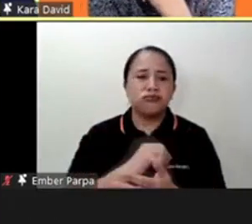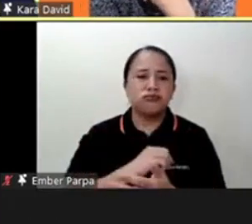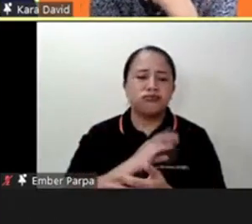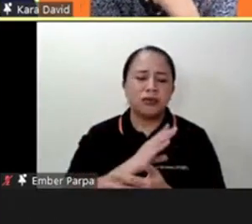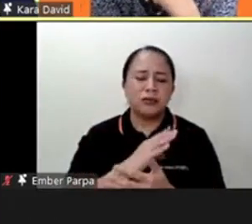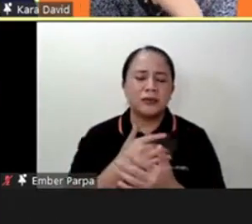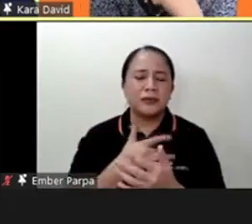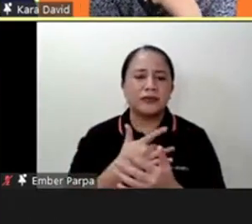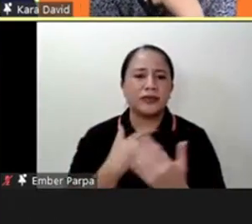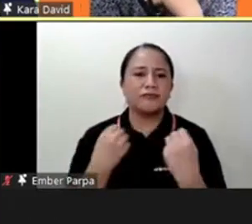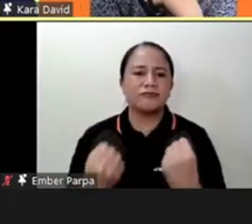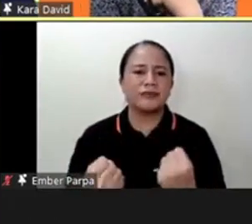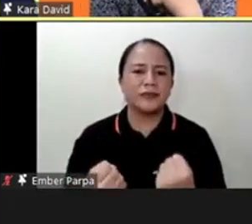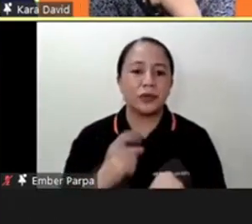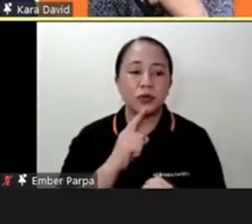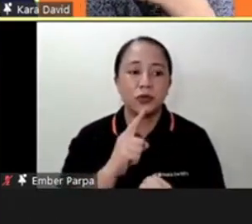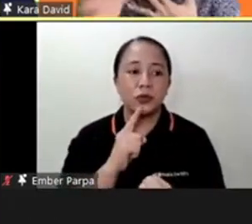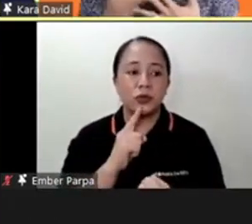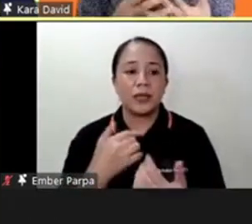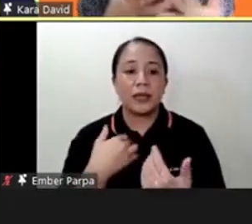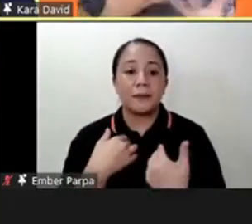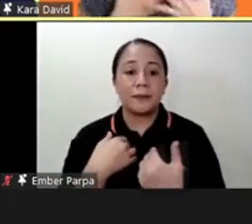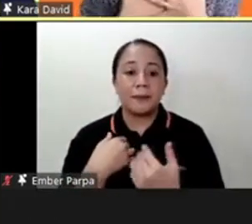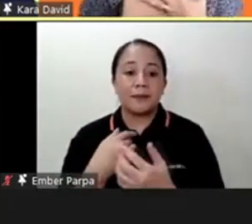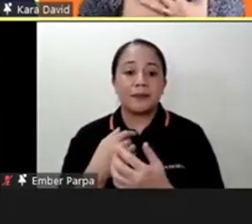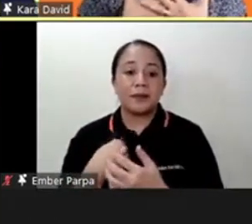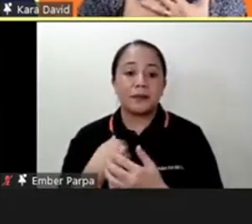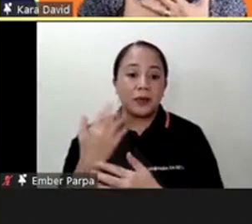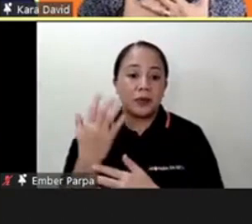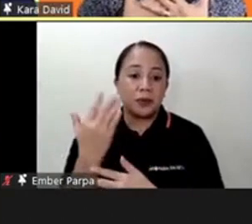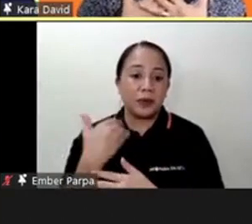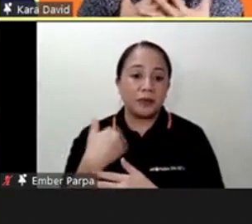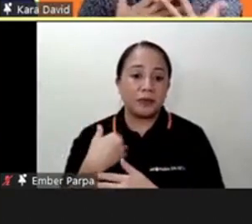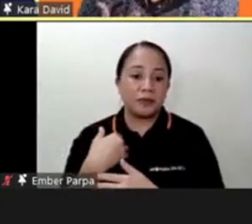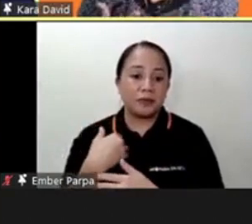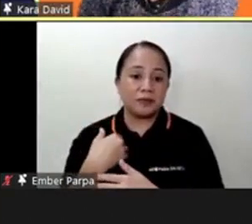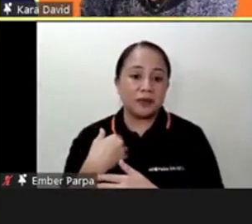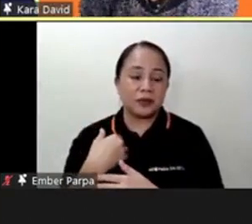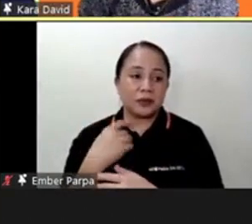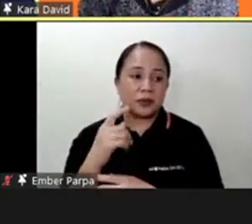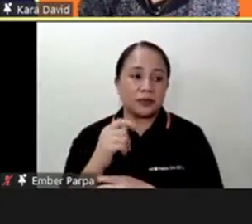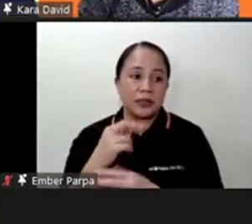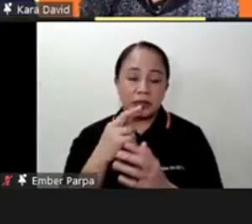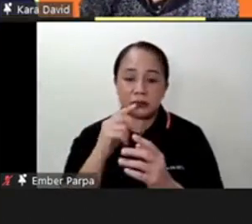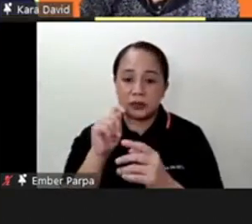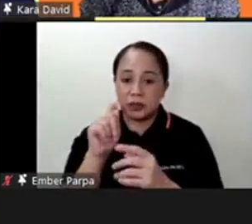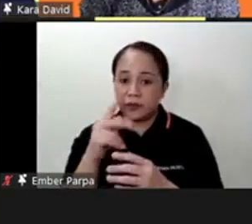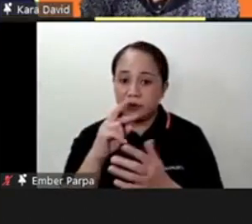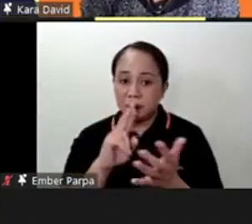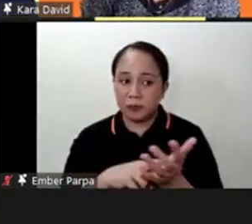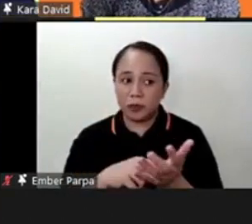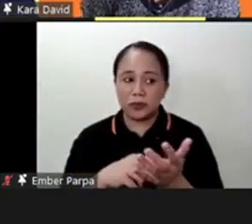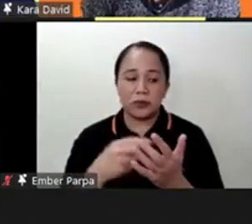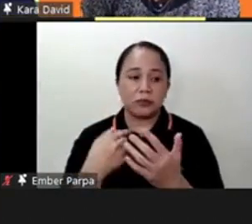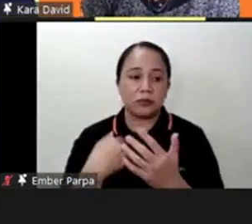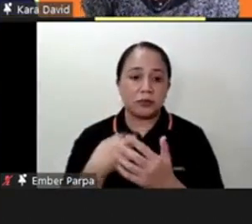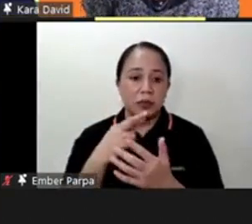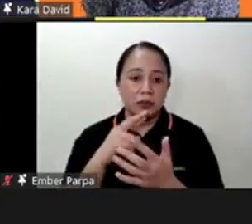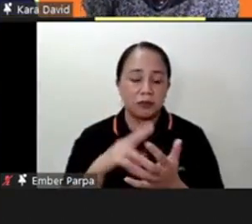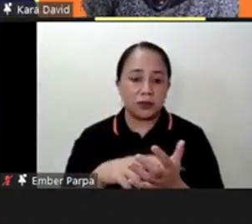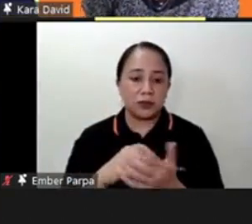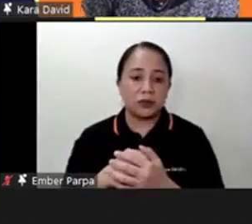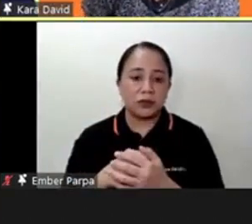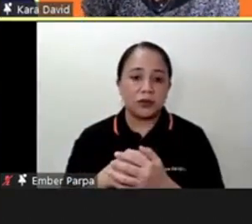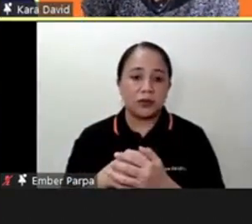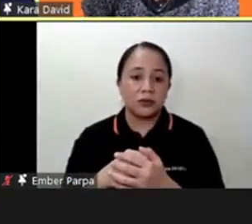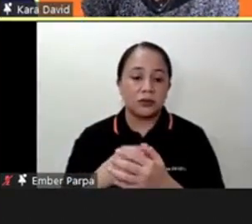nakakatatag ng loob. Totoo yan. Ako, kasi di ba, I'm a TV reporter, tapos kami, mga reporters, kahit